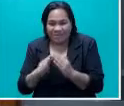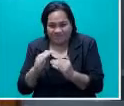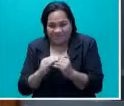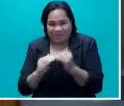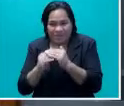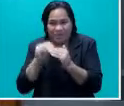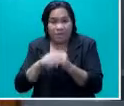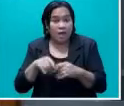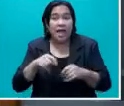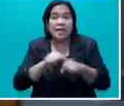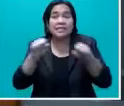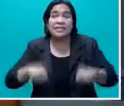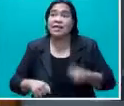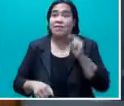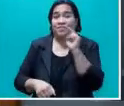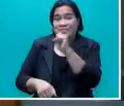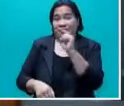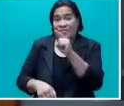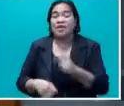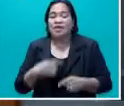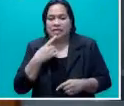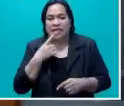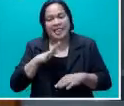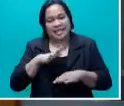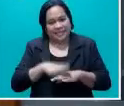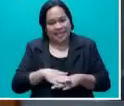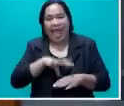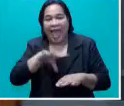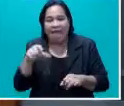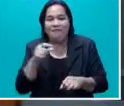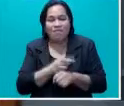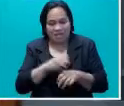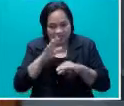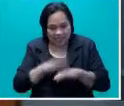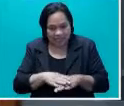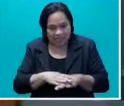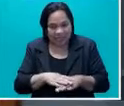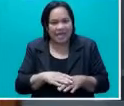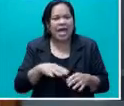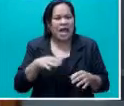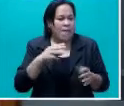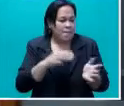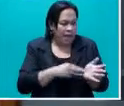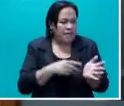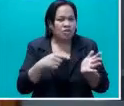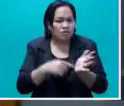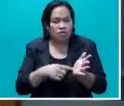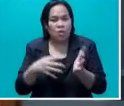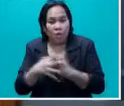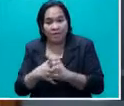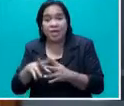their system was that they sit in Parliament for every week, Monday to Wednesday. On Thursday